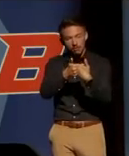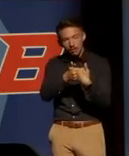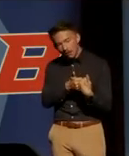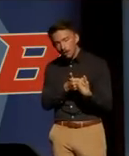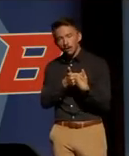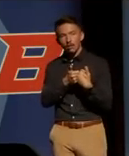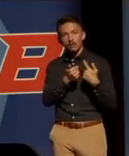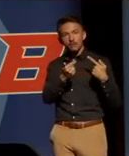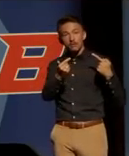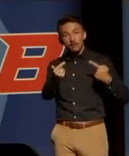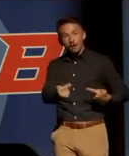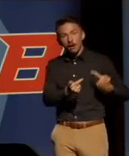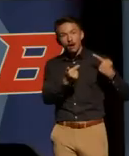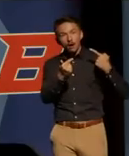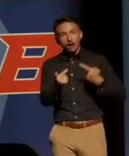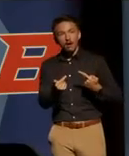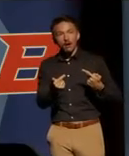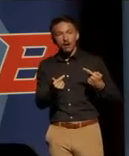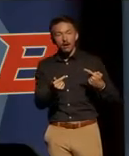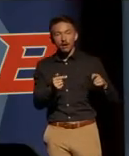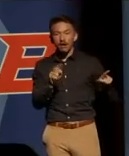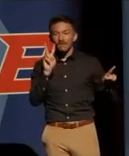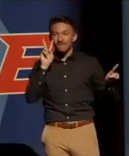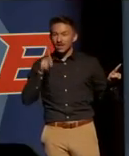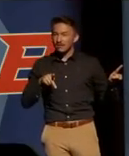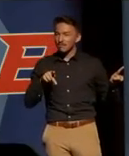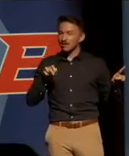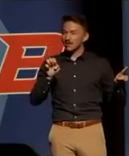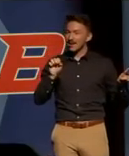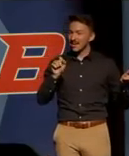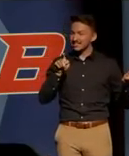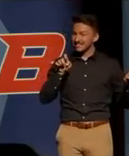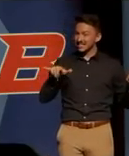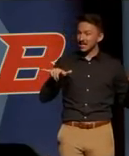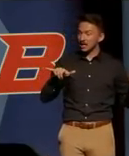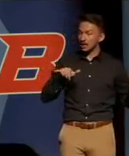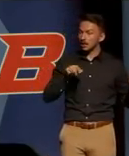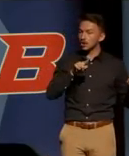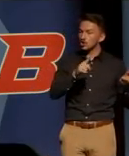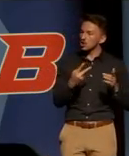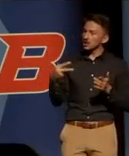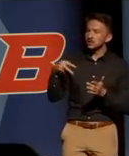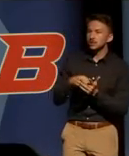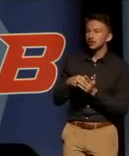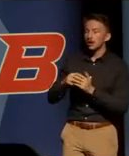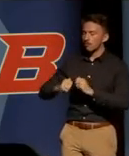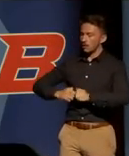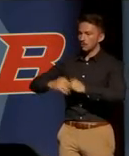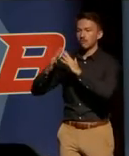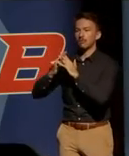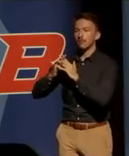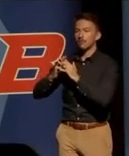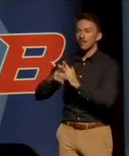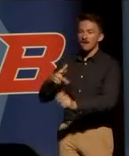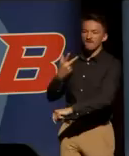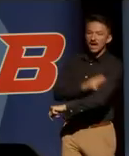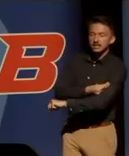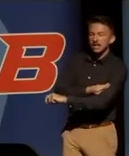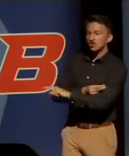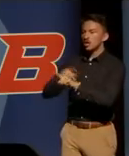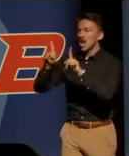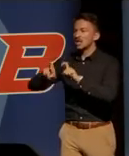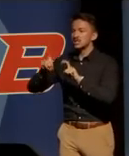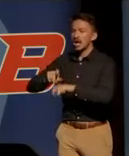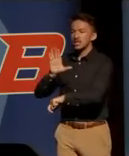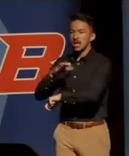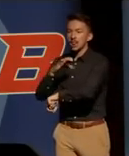VP Esty stood up a COVID testing and then vaccination clinic to serve